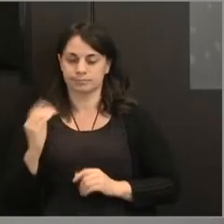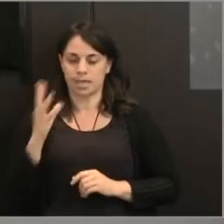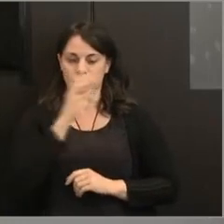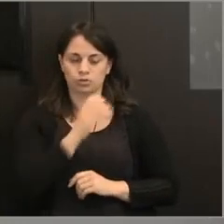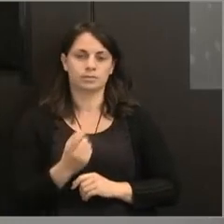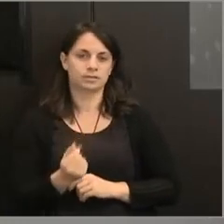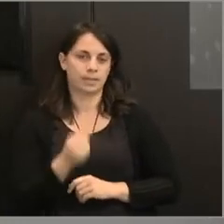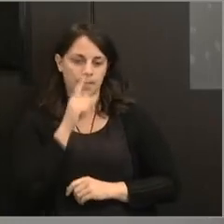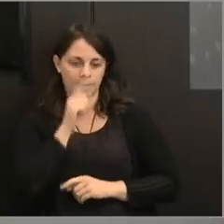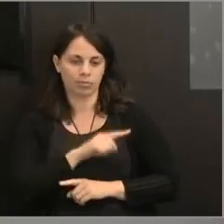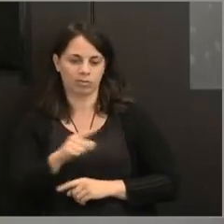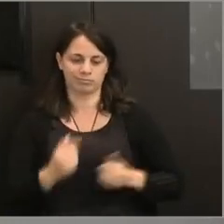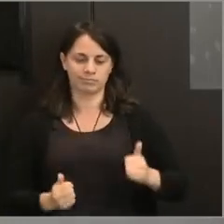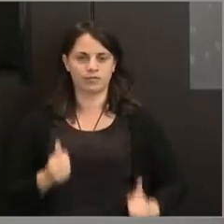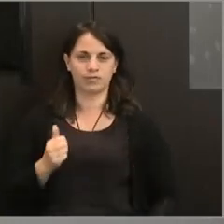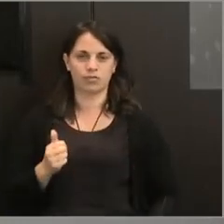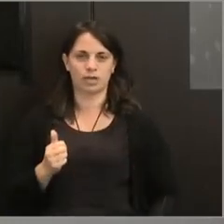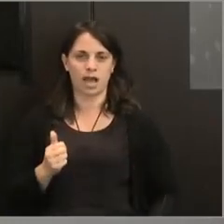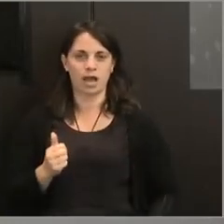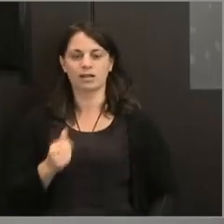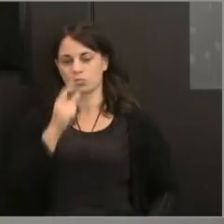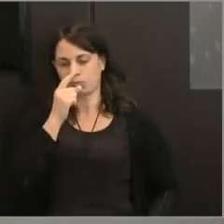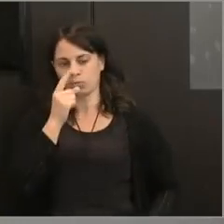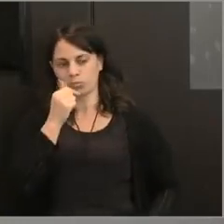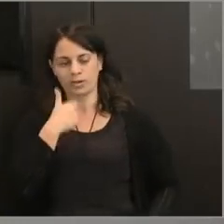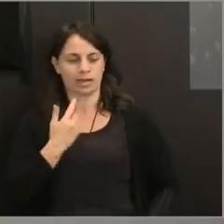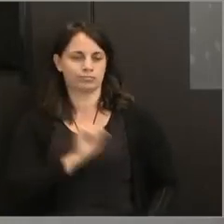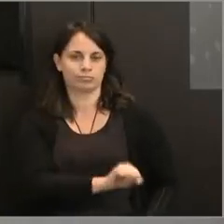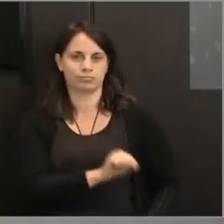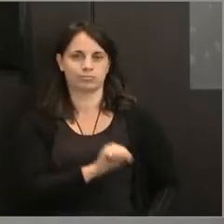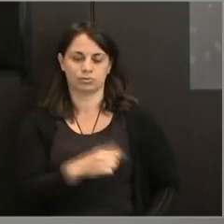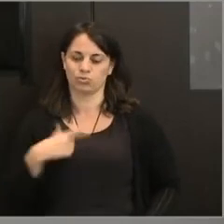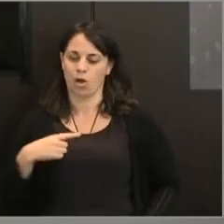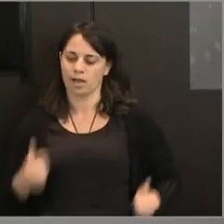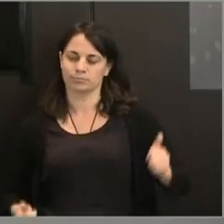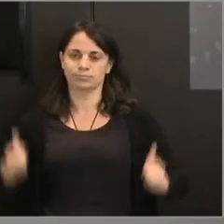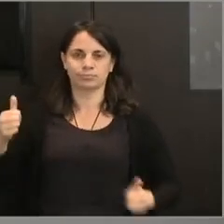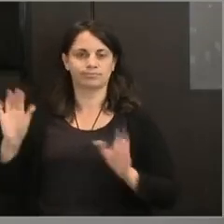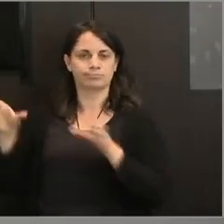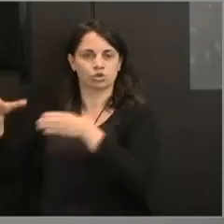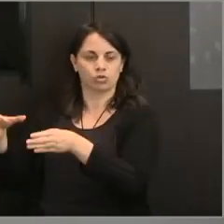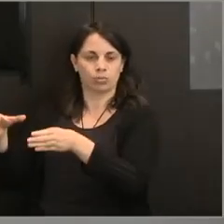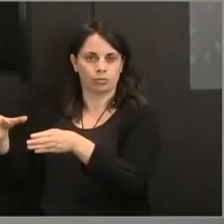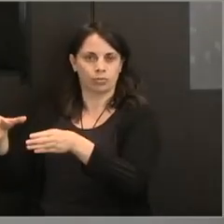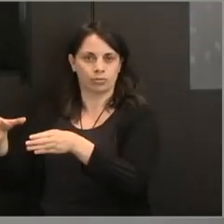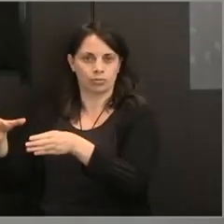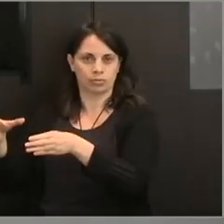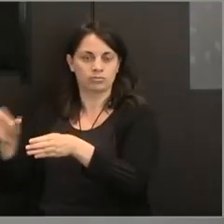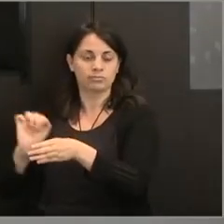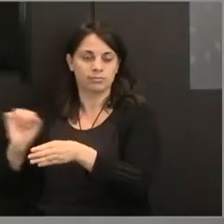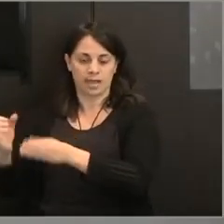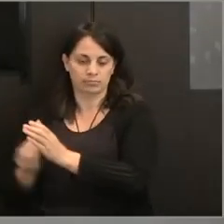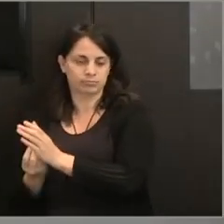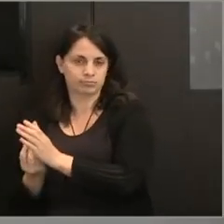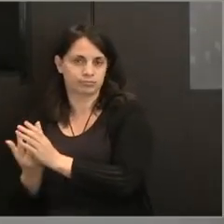were inferior and could therefore be dispossessed by more superior races evolved contemporaneously